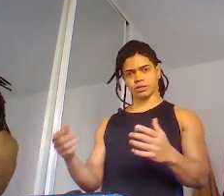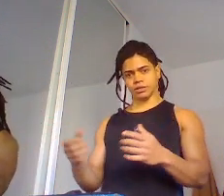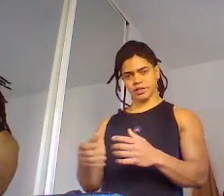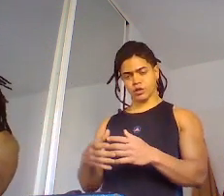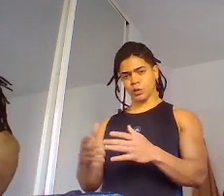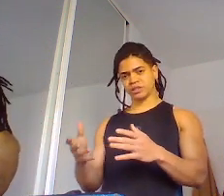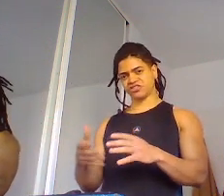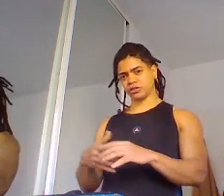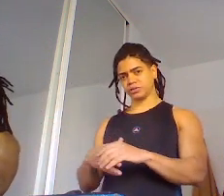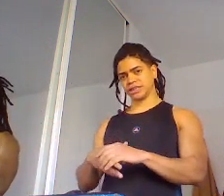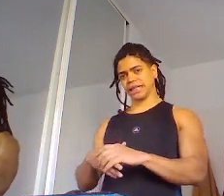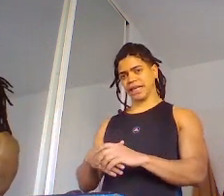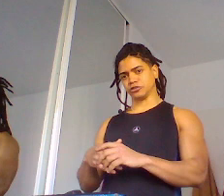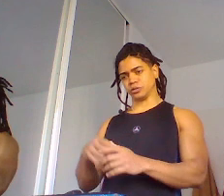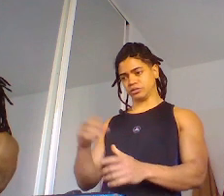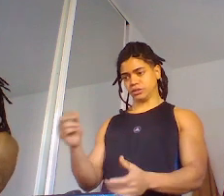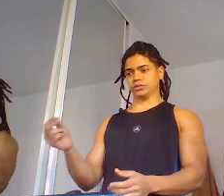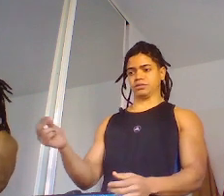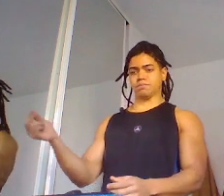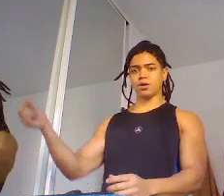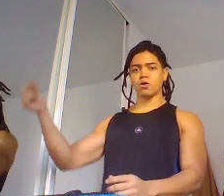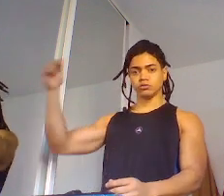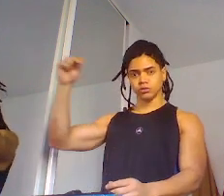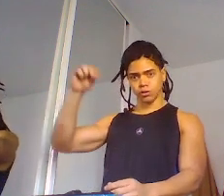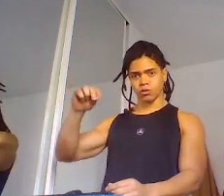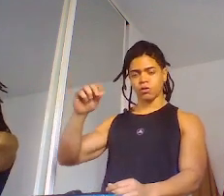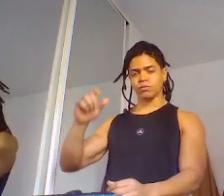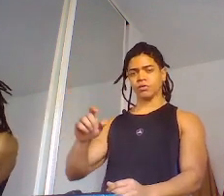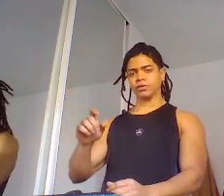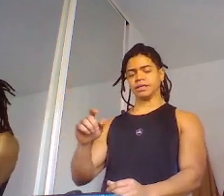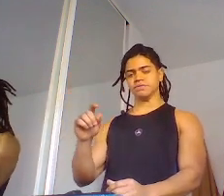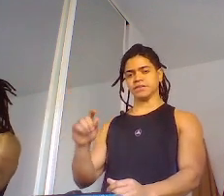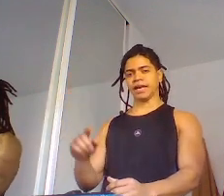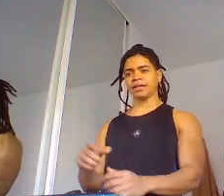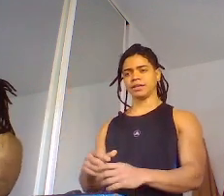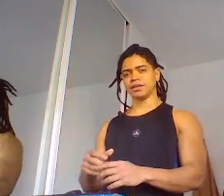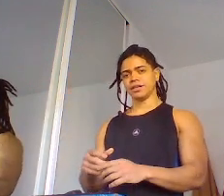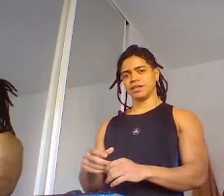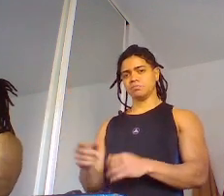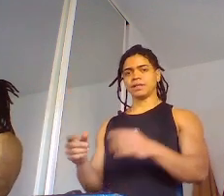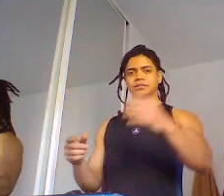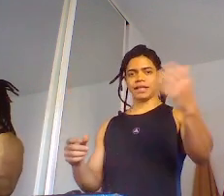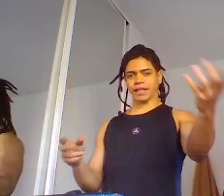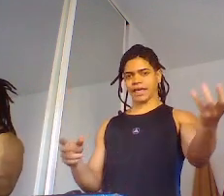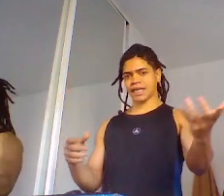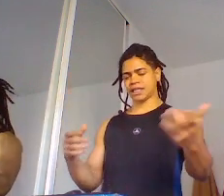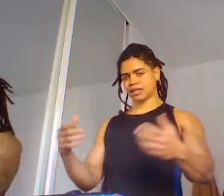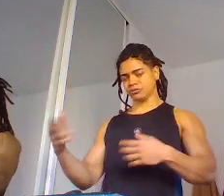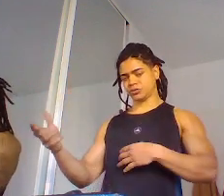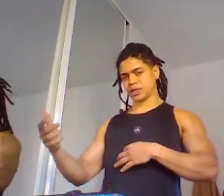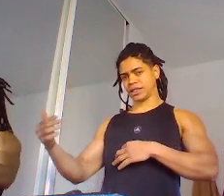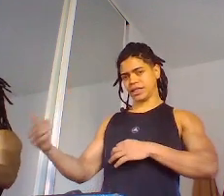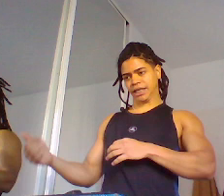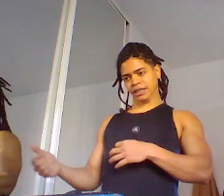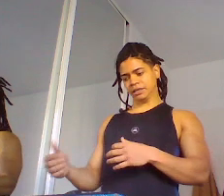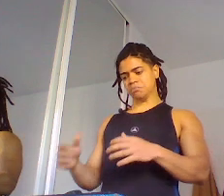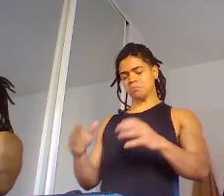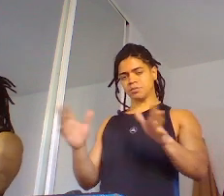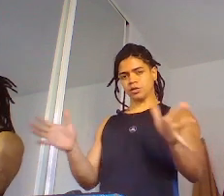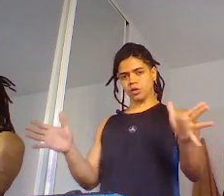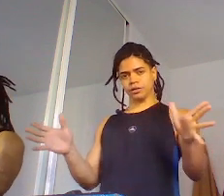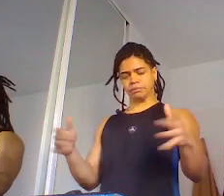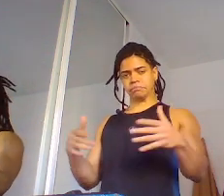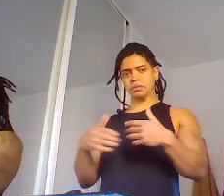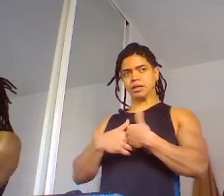GST, the good and service tax, which is imposed over the VAT in places like Canada, Australia, and India.